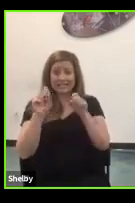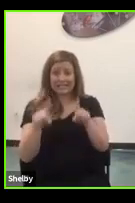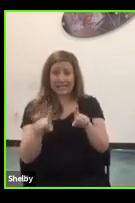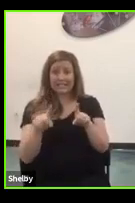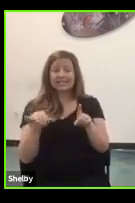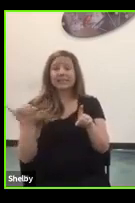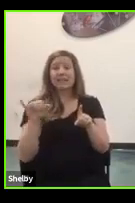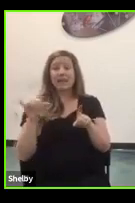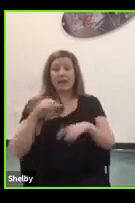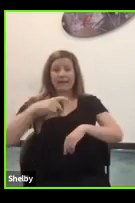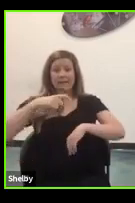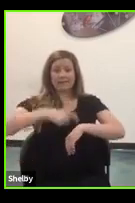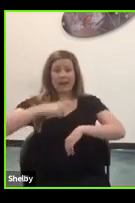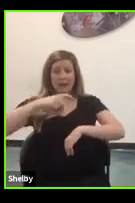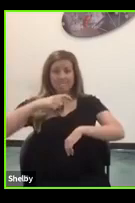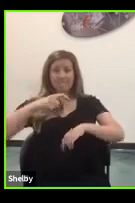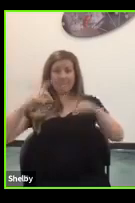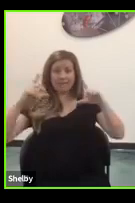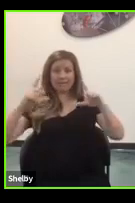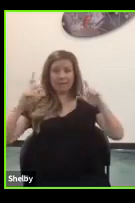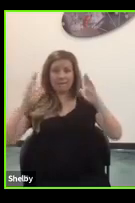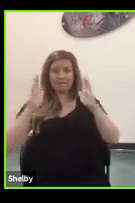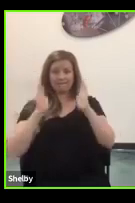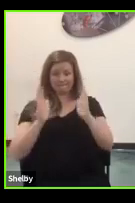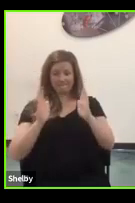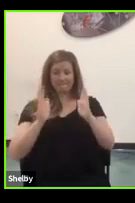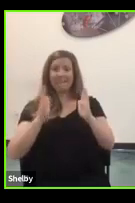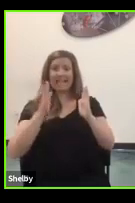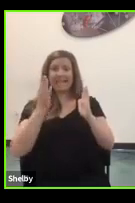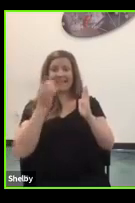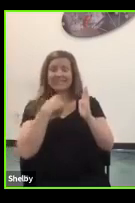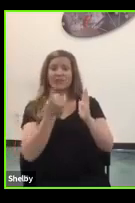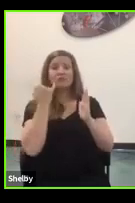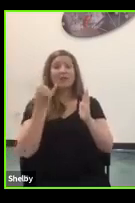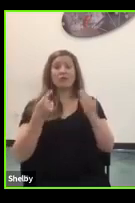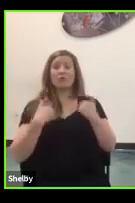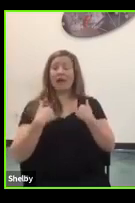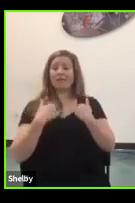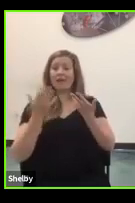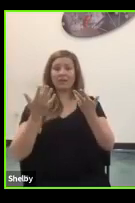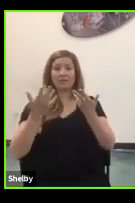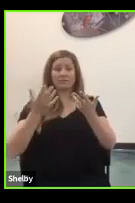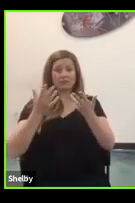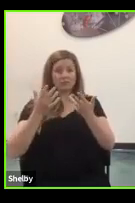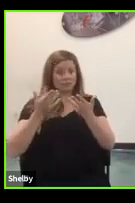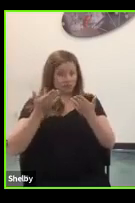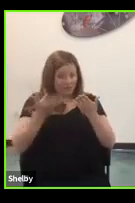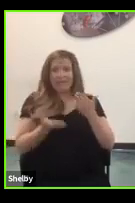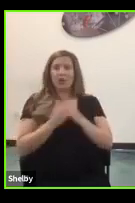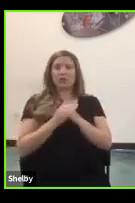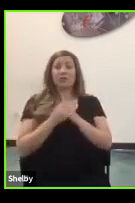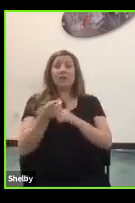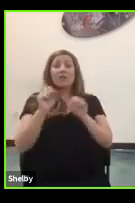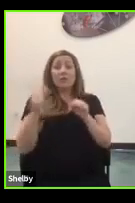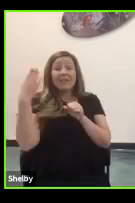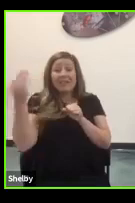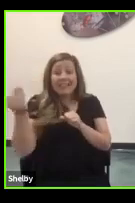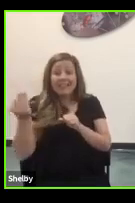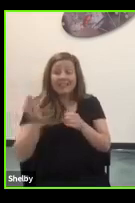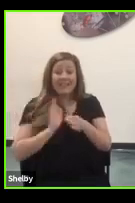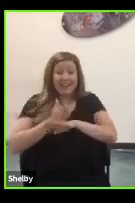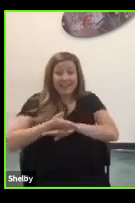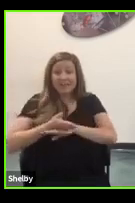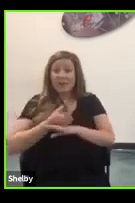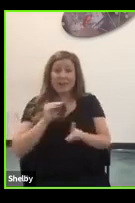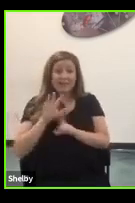time. It tells you if you have it right then. I mean, you could, you know, walk away from the testing site and be exposed and